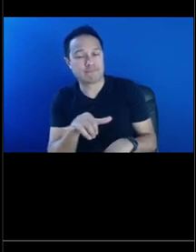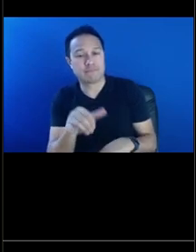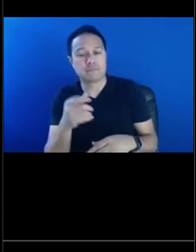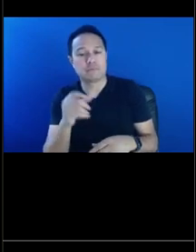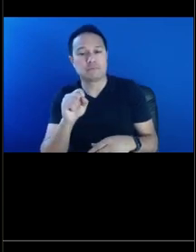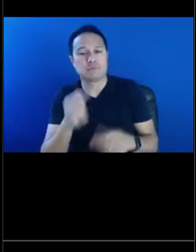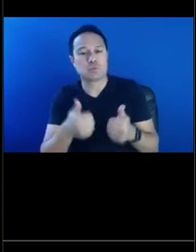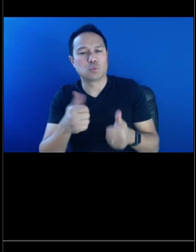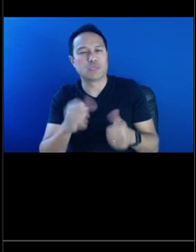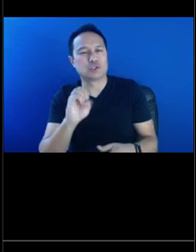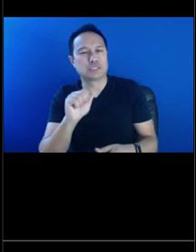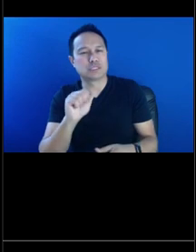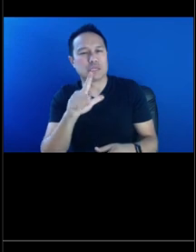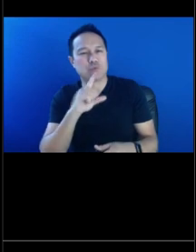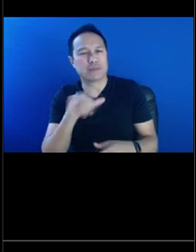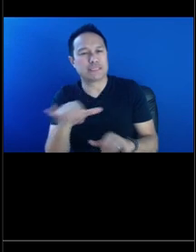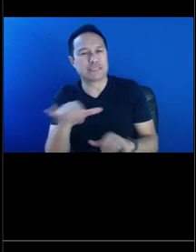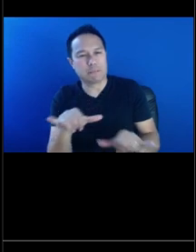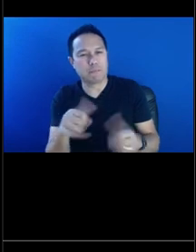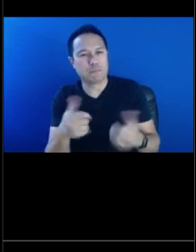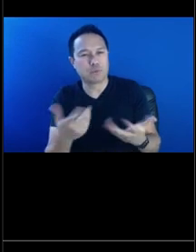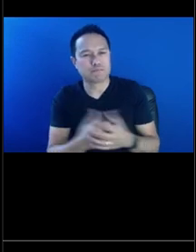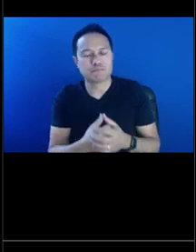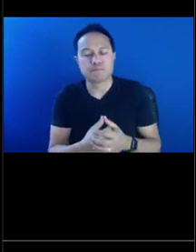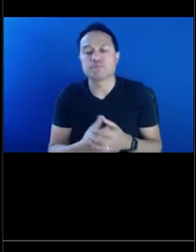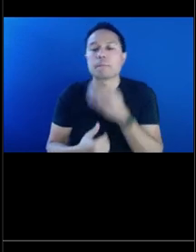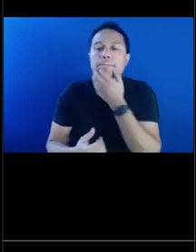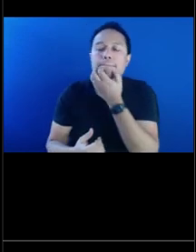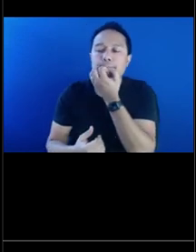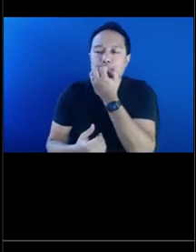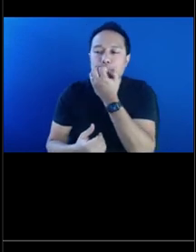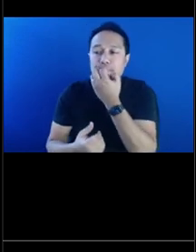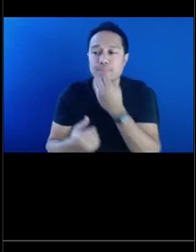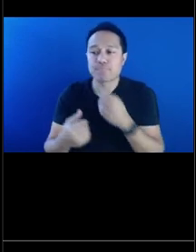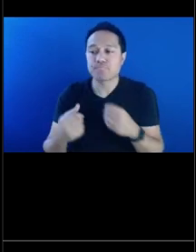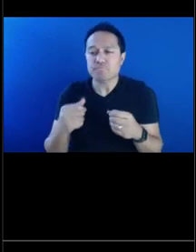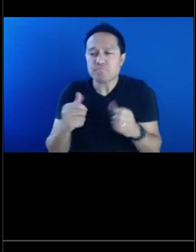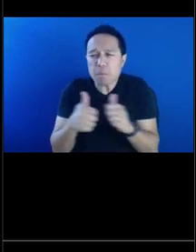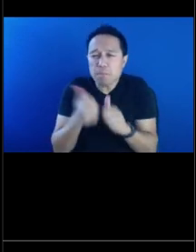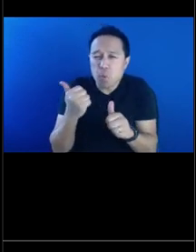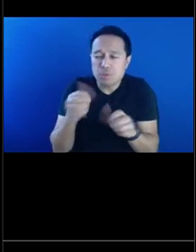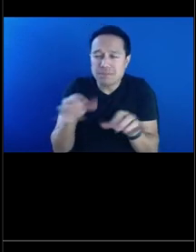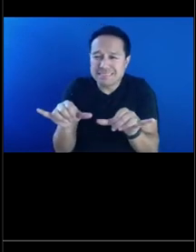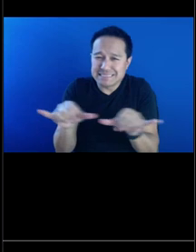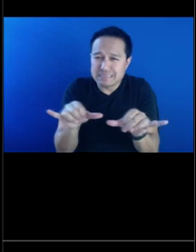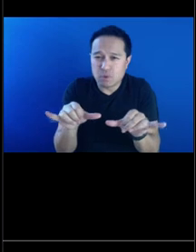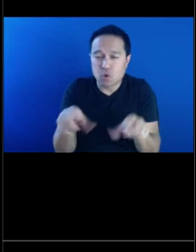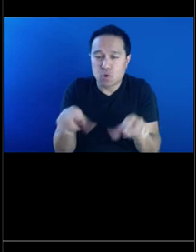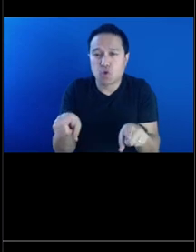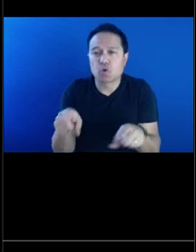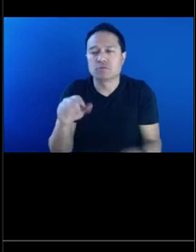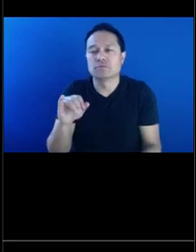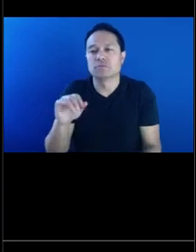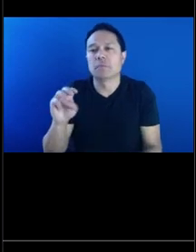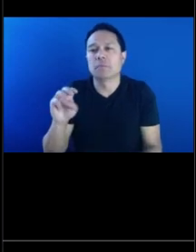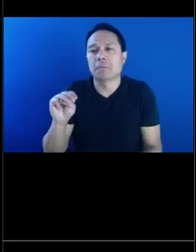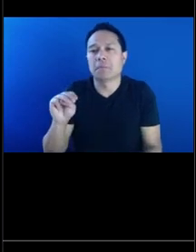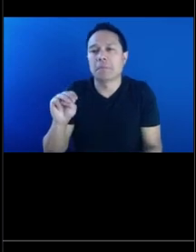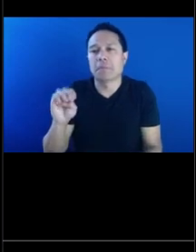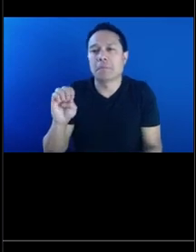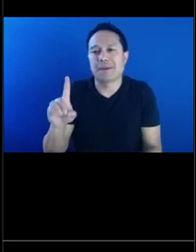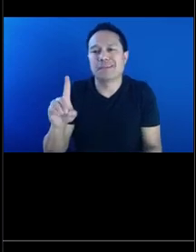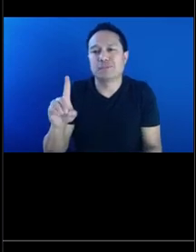like. Sure. Well, so the very most similar, of course, is going to be the Mediterranean monk seal, because